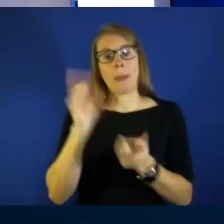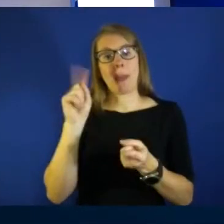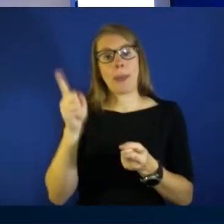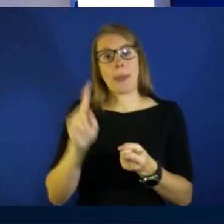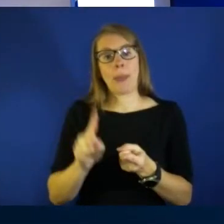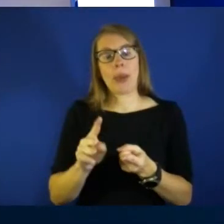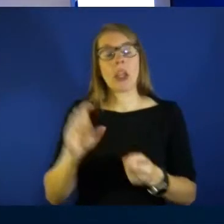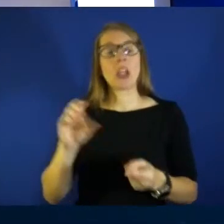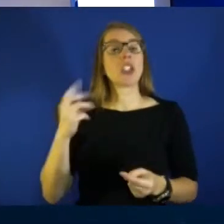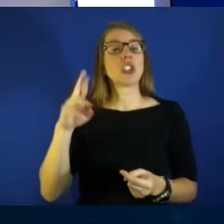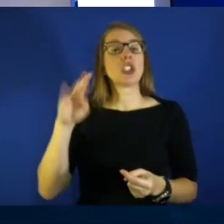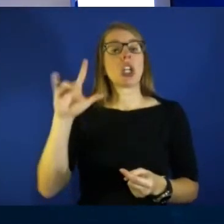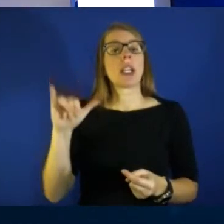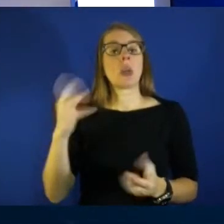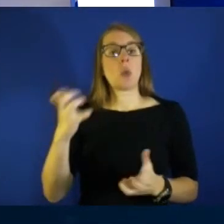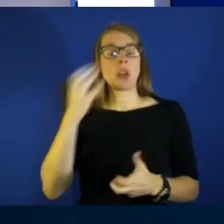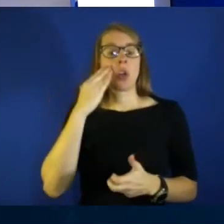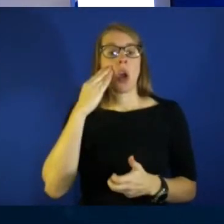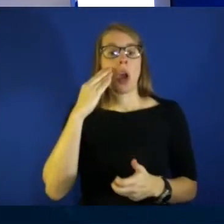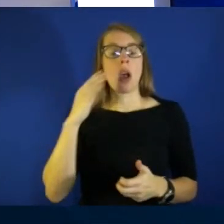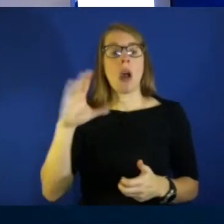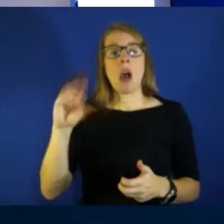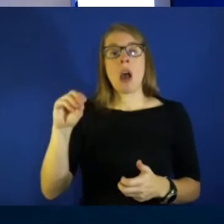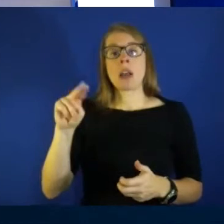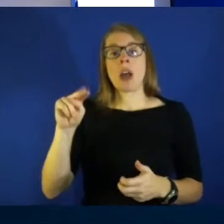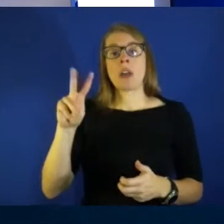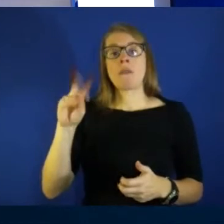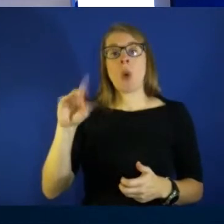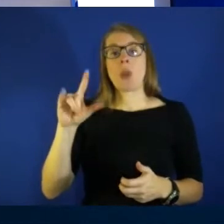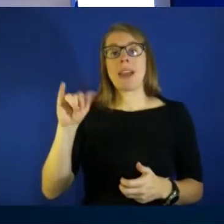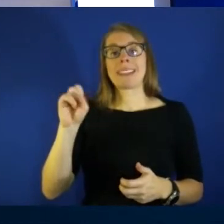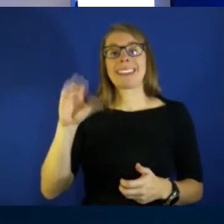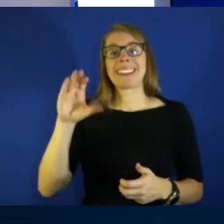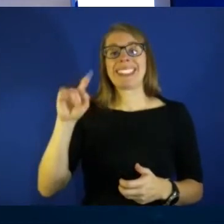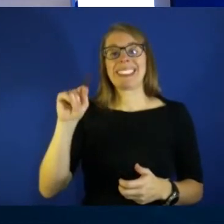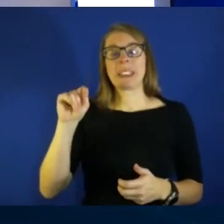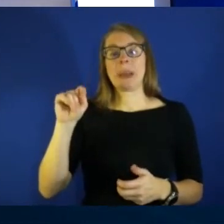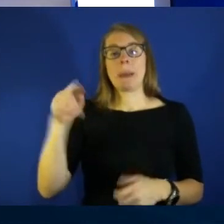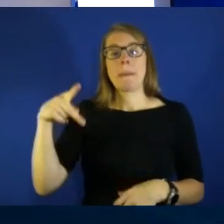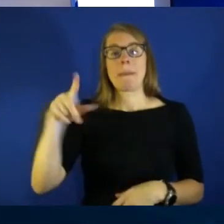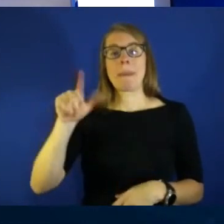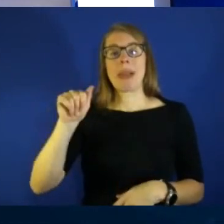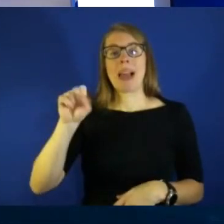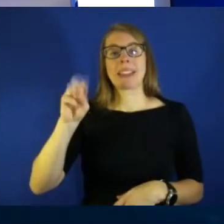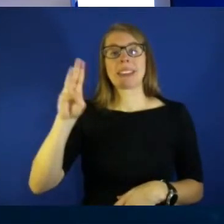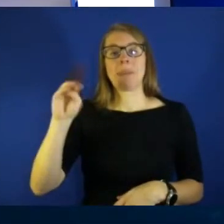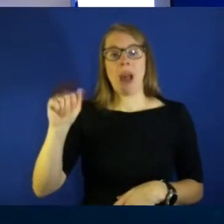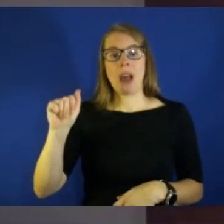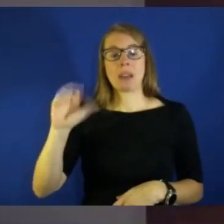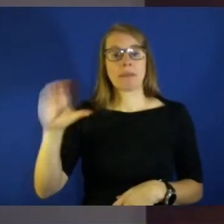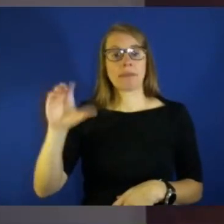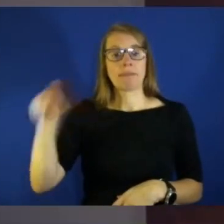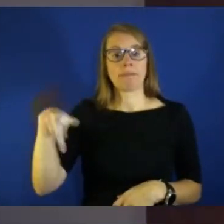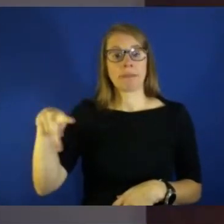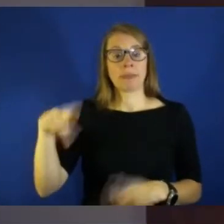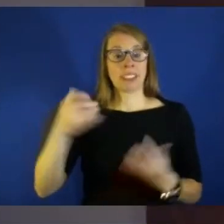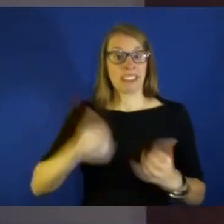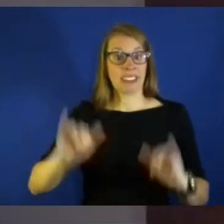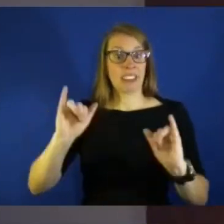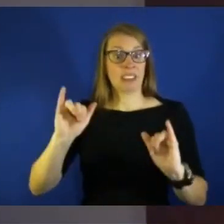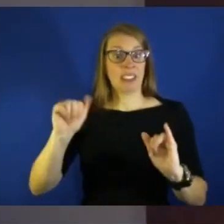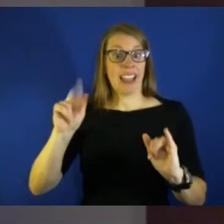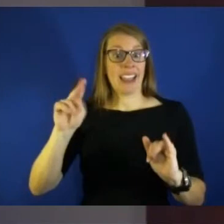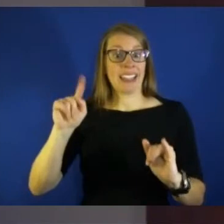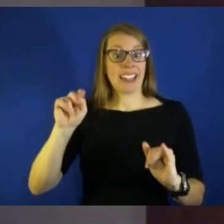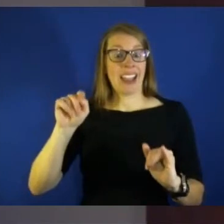to know, is convalescent plasma an antiviral? Are you still using that for COVID patients? We are not really using